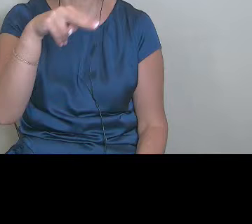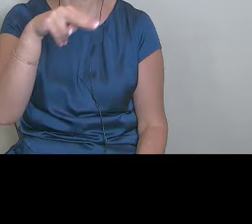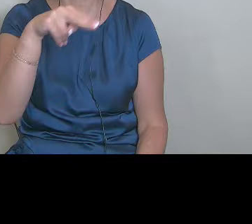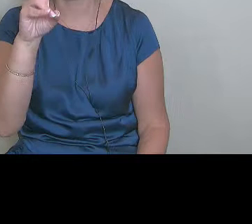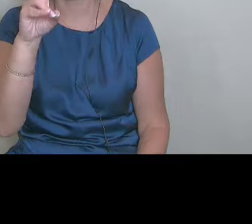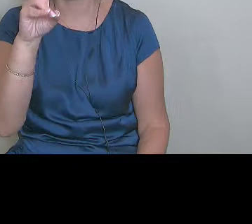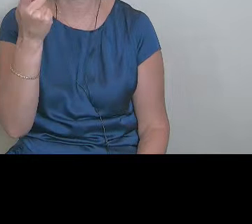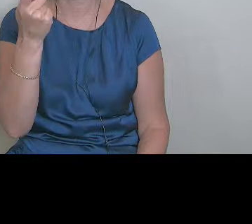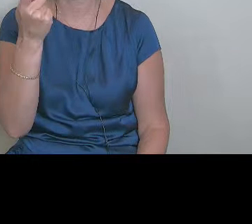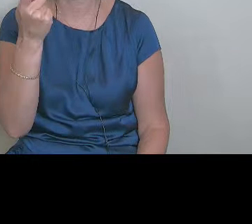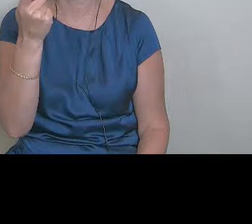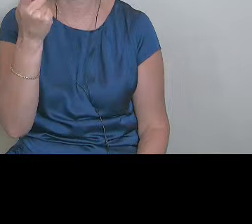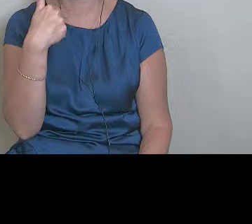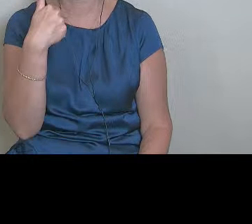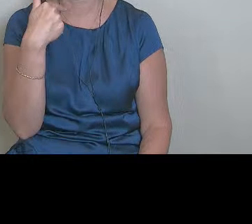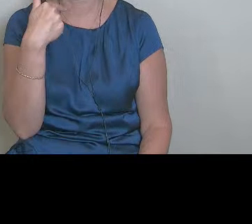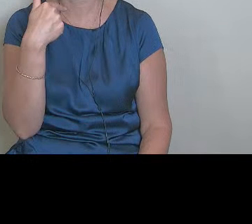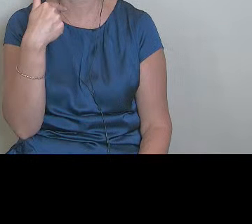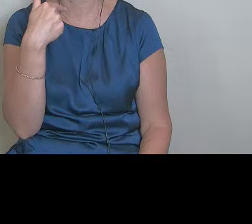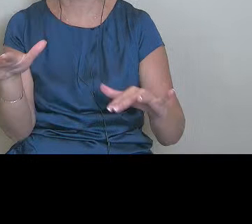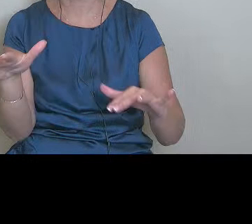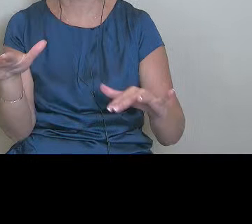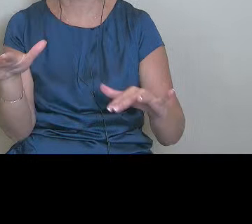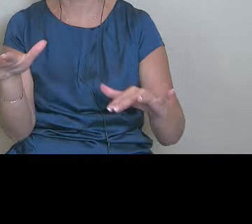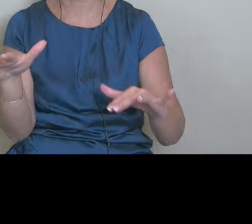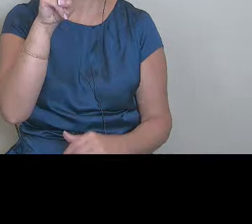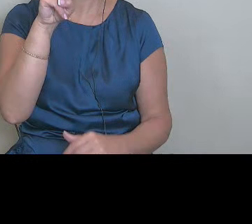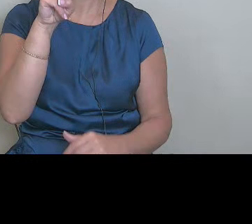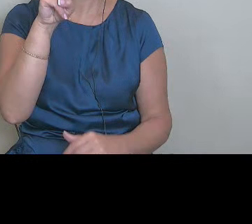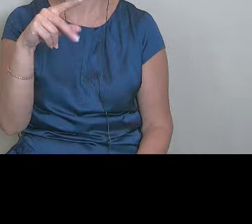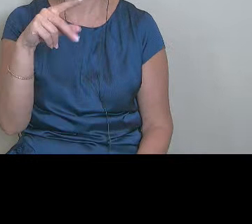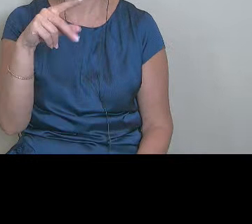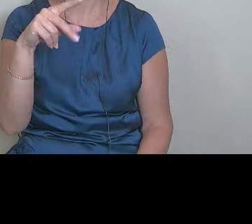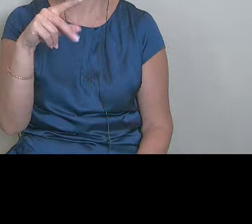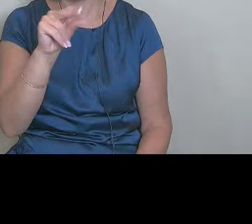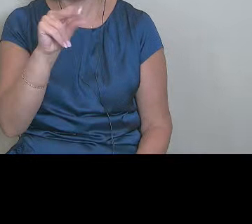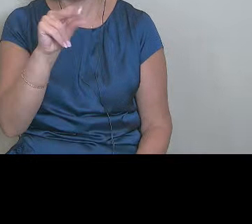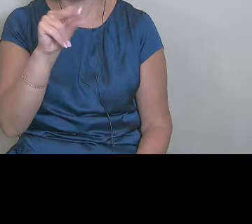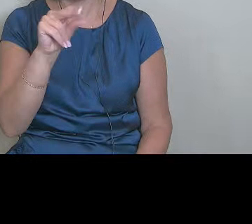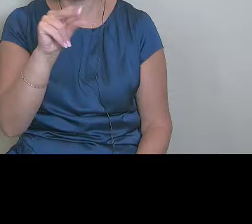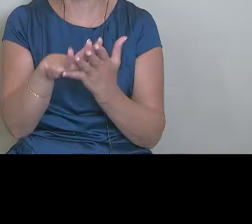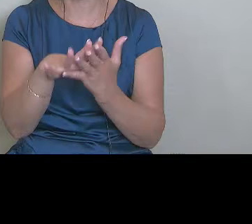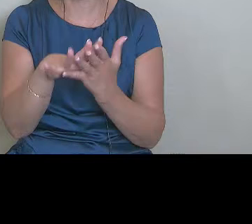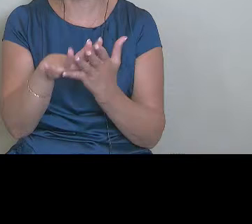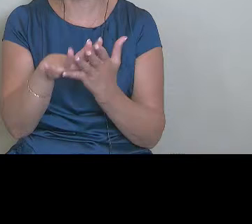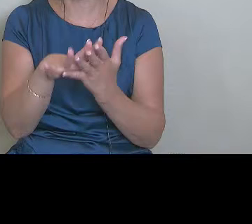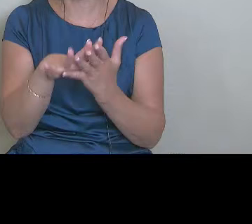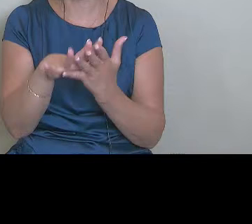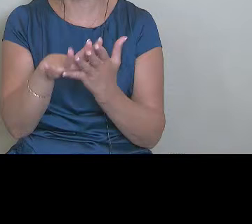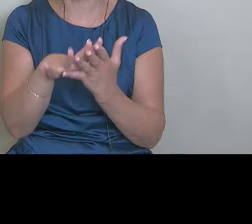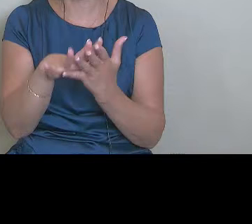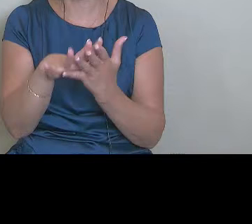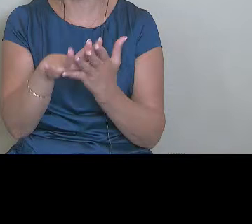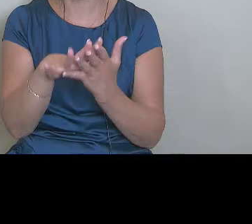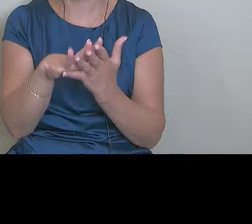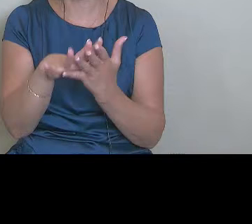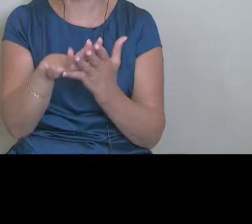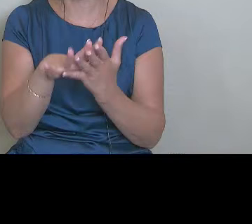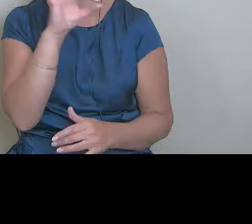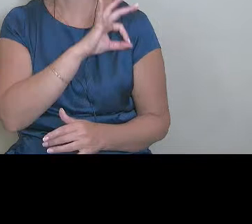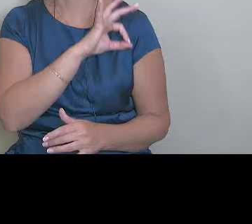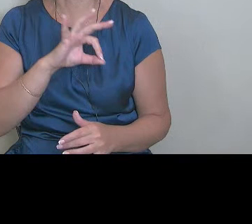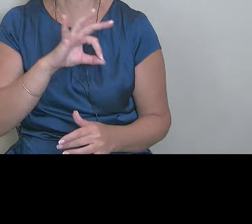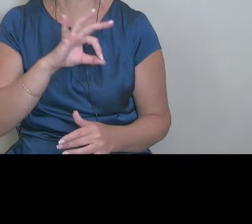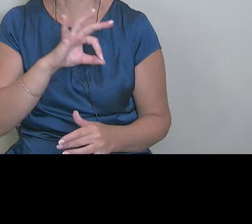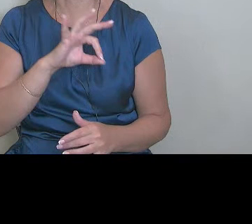clear. A little bit about precinct commissions. We said